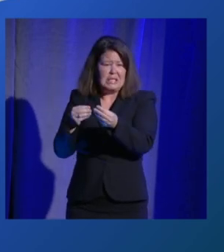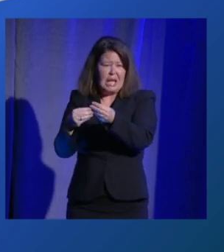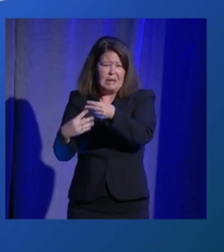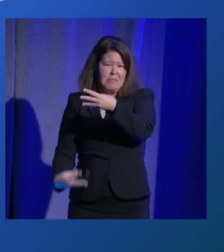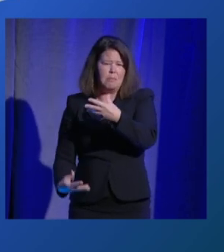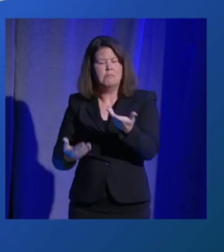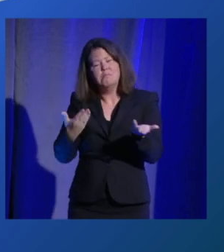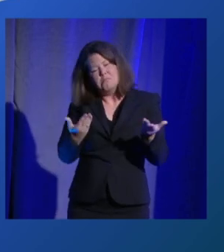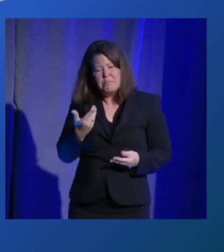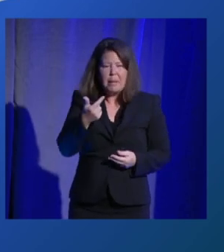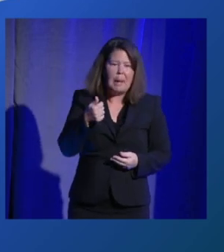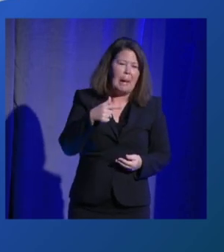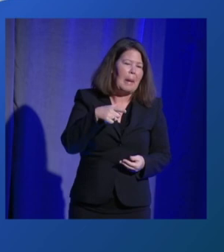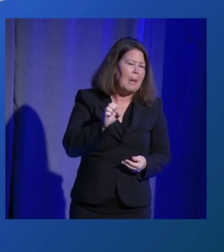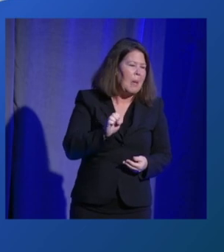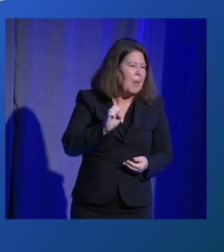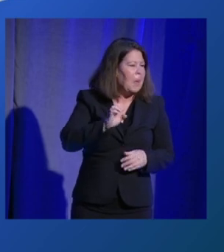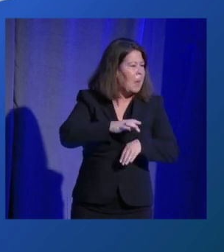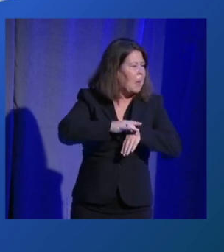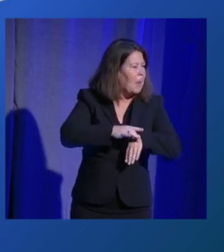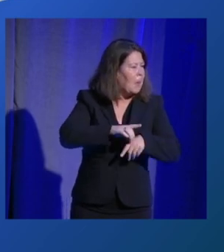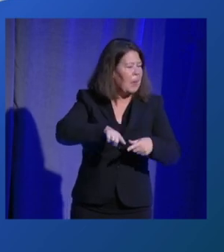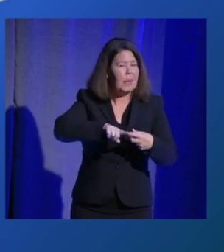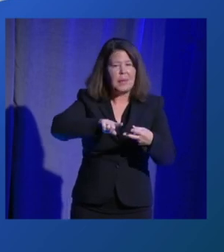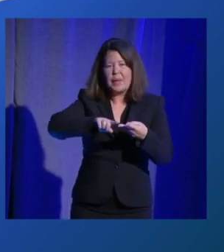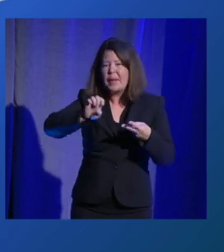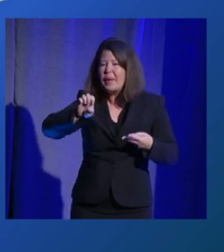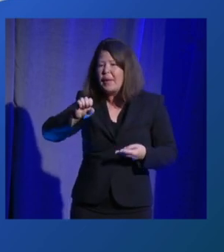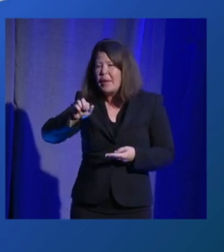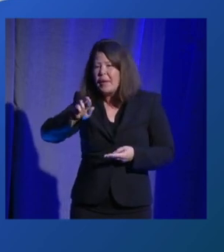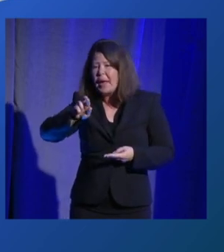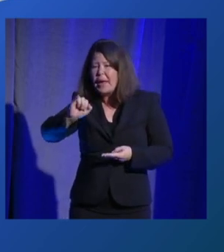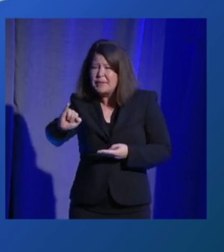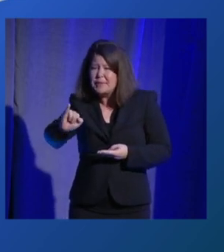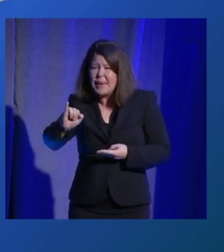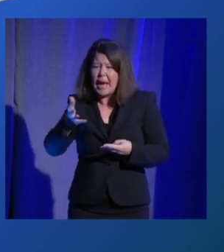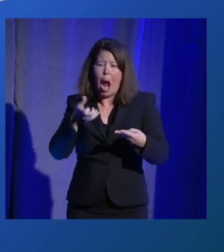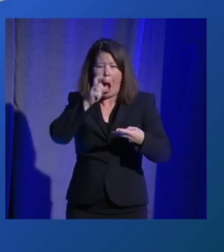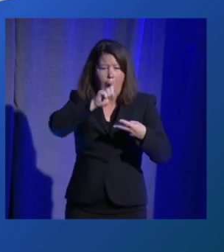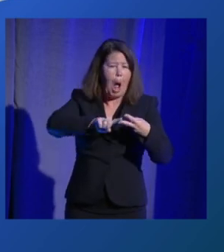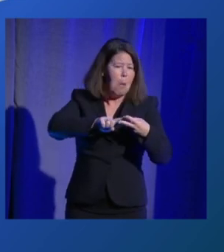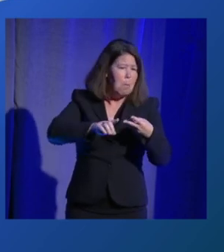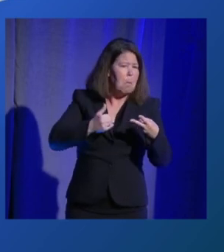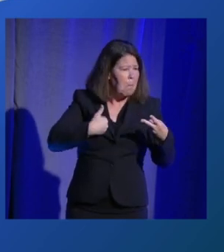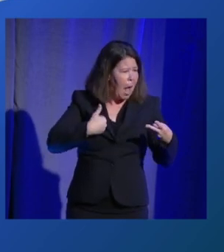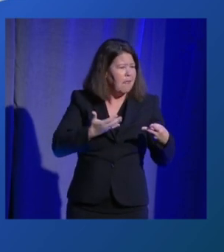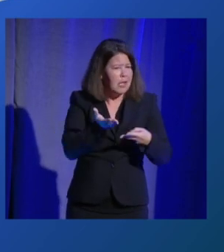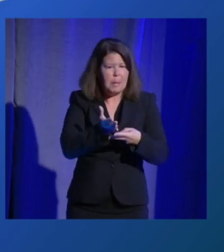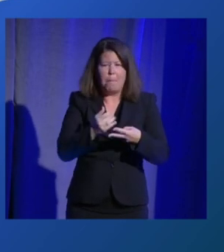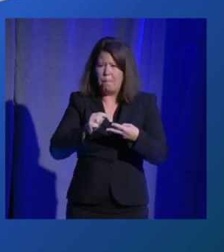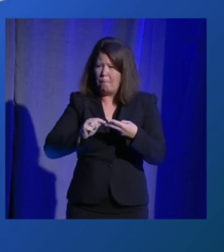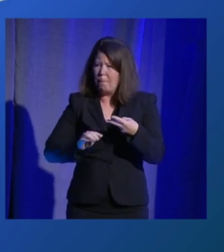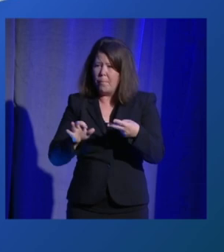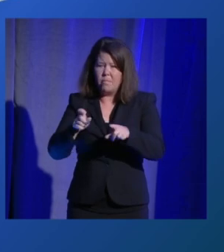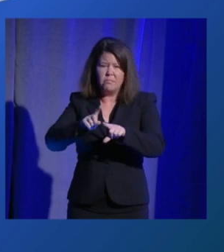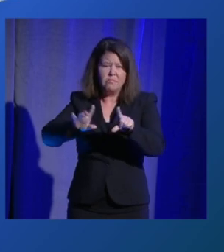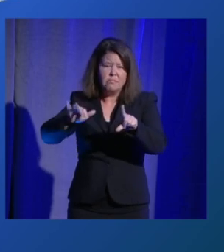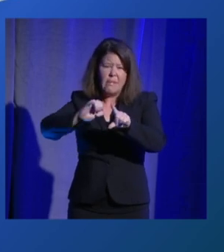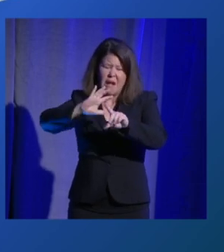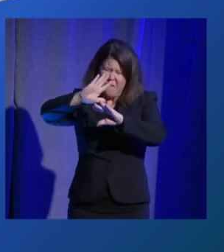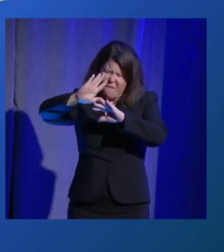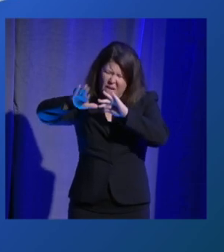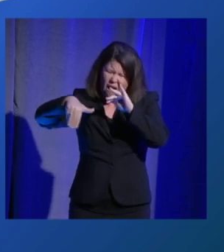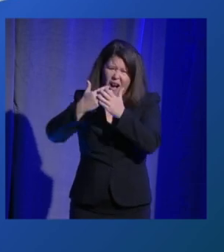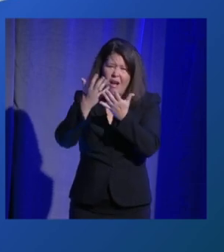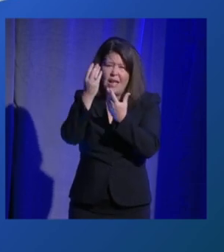Google Earth Michel the ezri right are all different Peaks at what the world may be but to be able to say give me all the